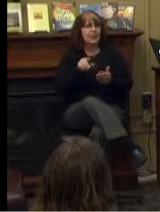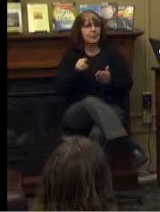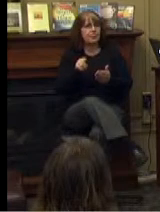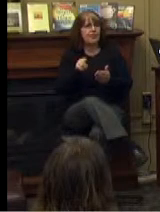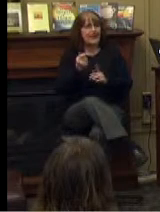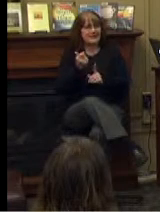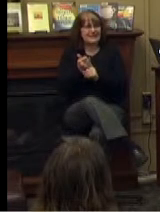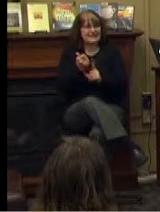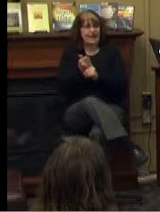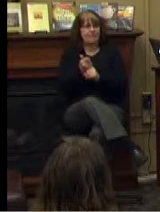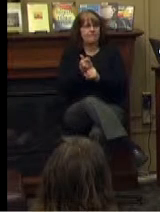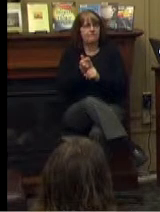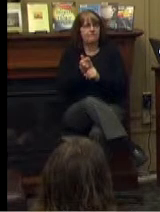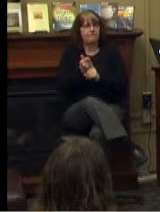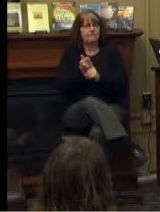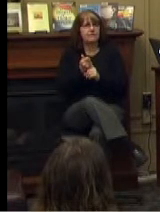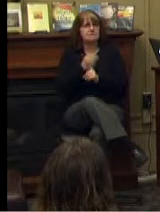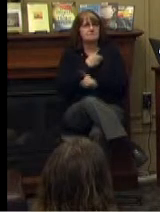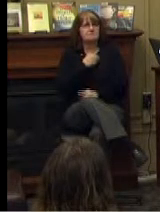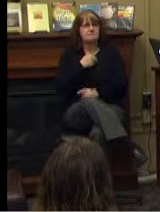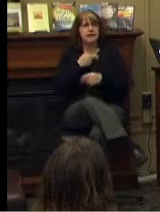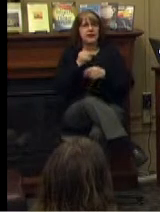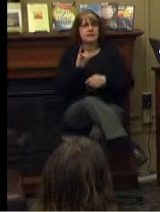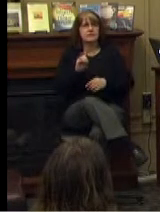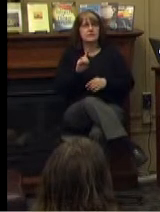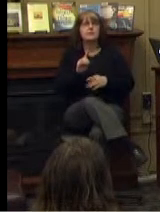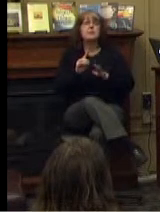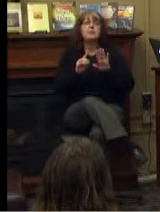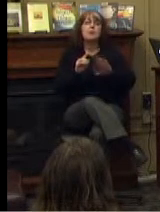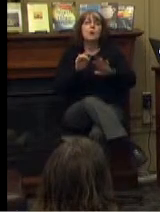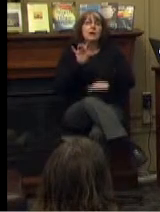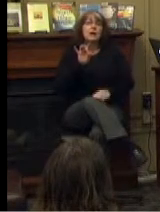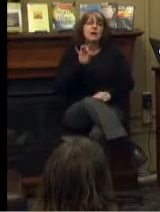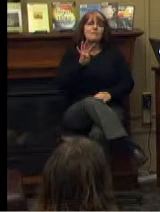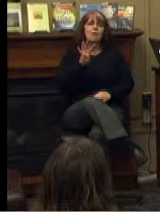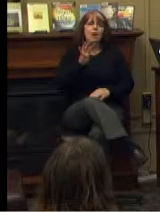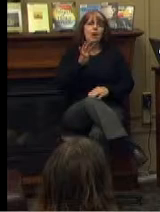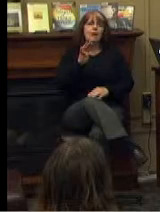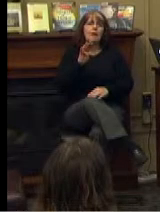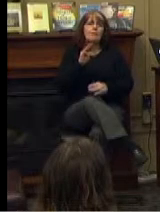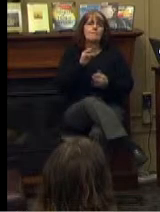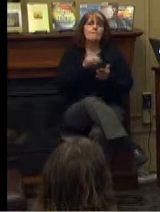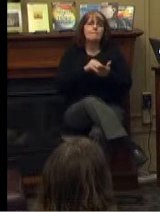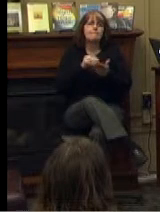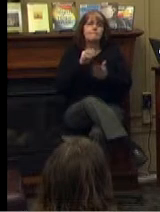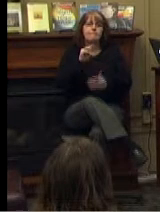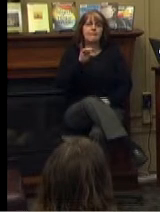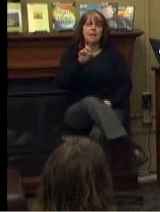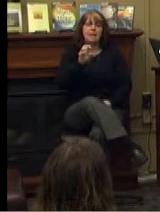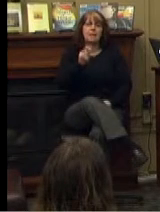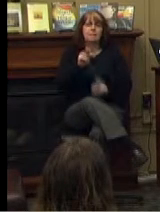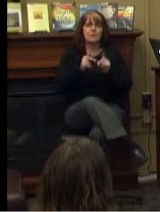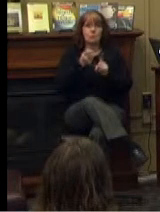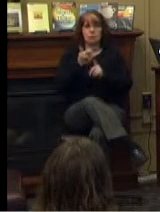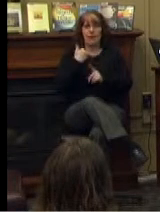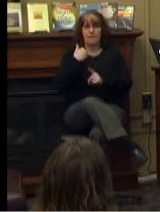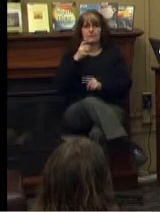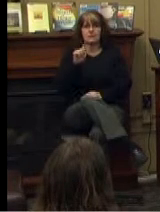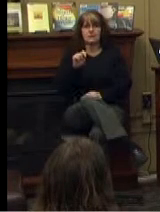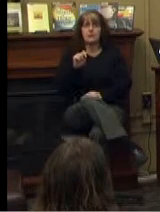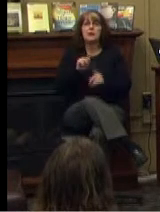So actually there's about 84 million, that's what they say, of people with disabilities. But of this 12.5% of